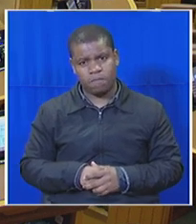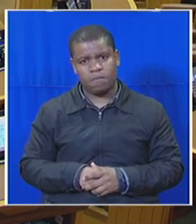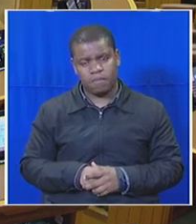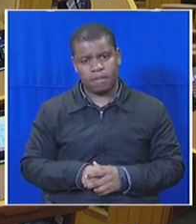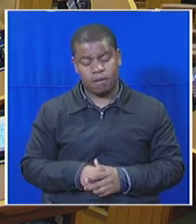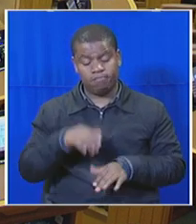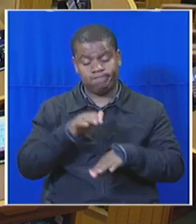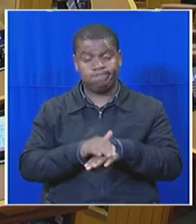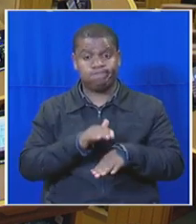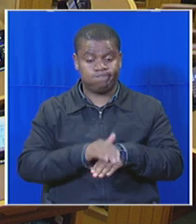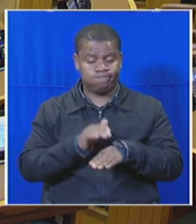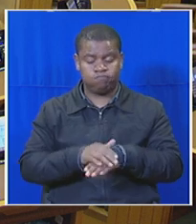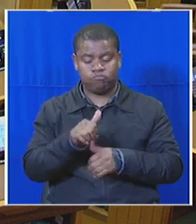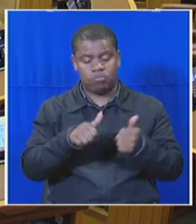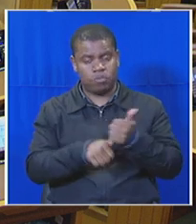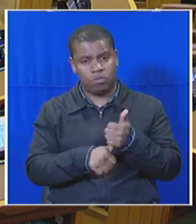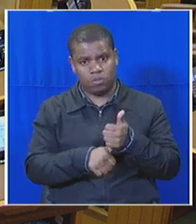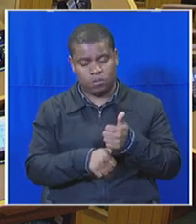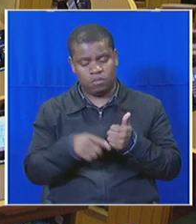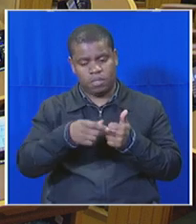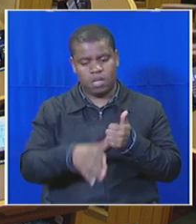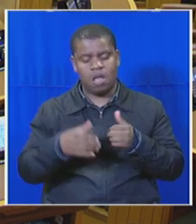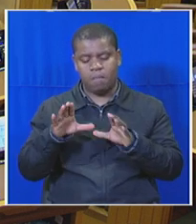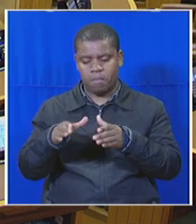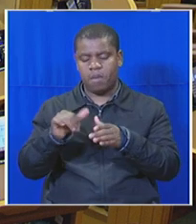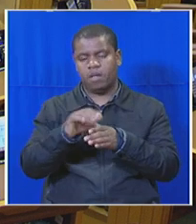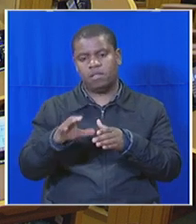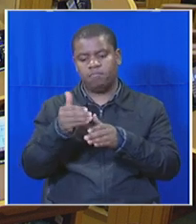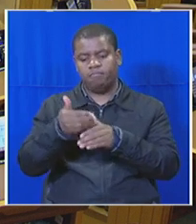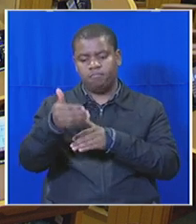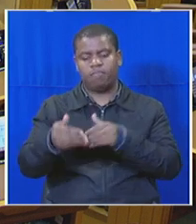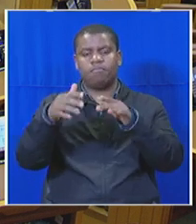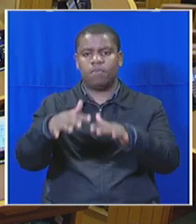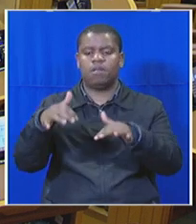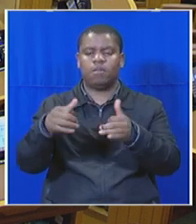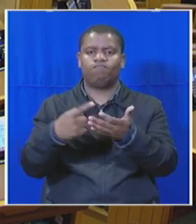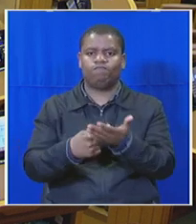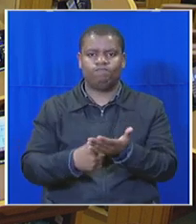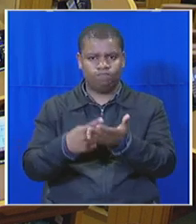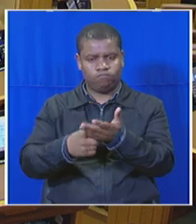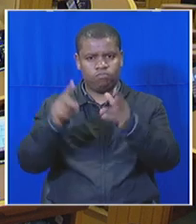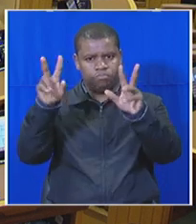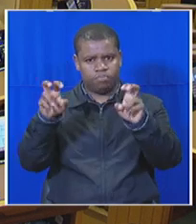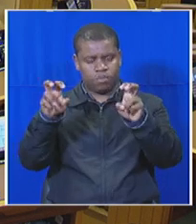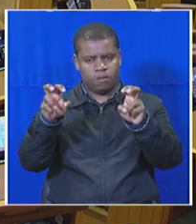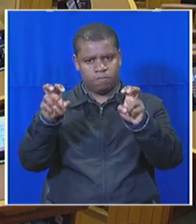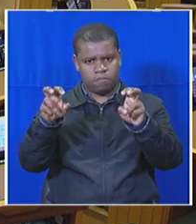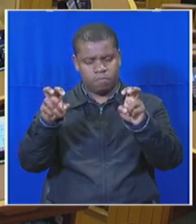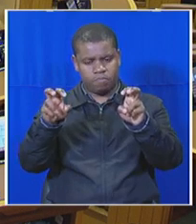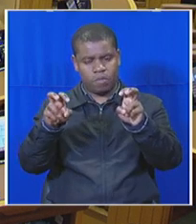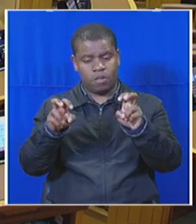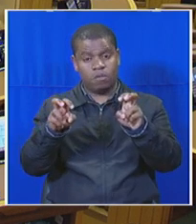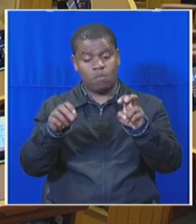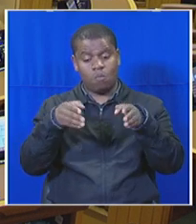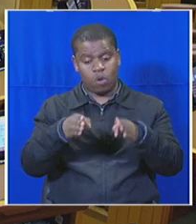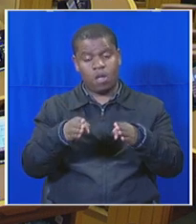Thank you, Deputy Speaker. I move on behalf of ANC that in its next sitting, the House debates the speeding up